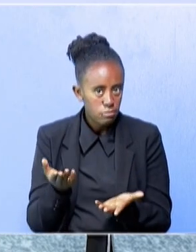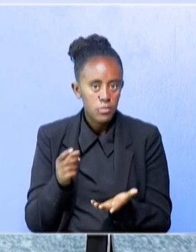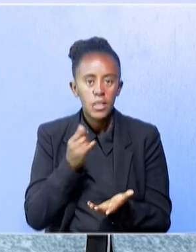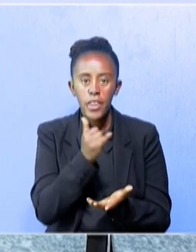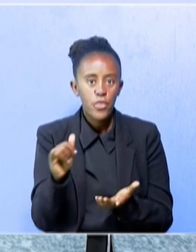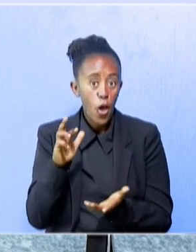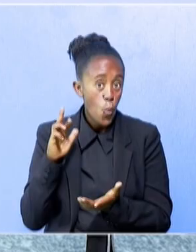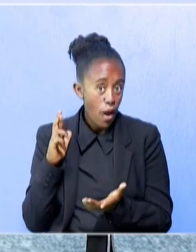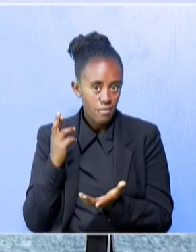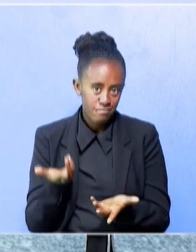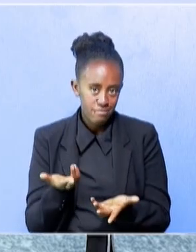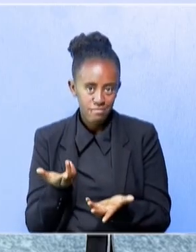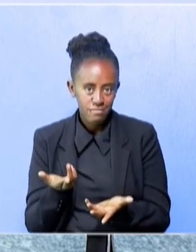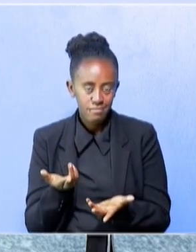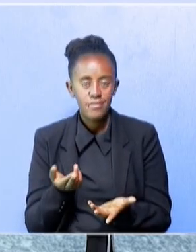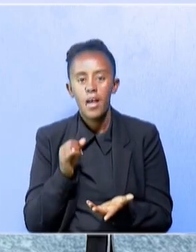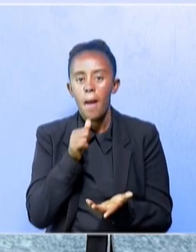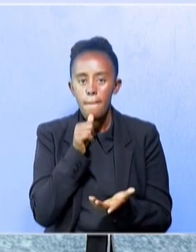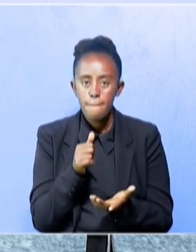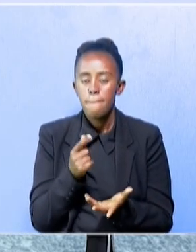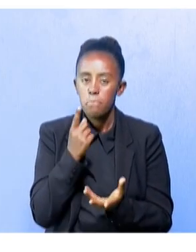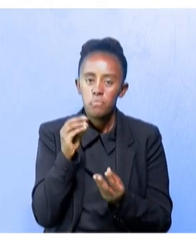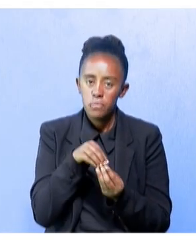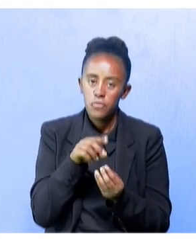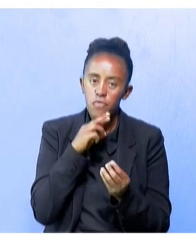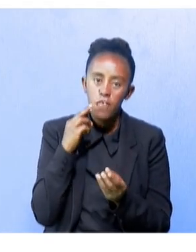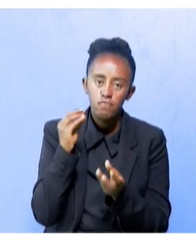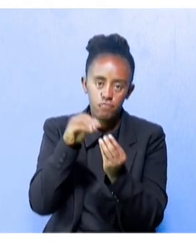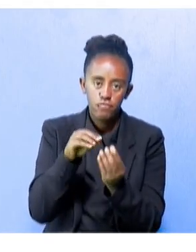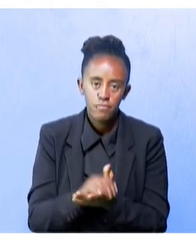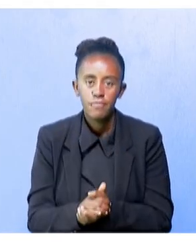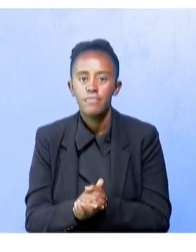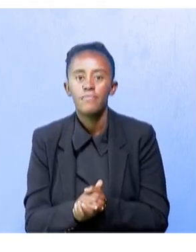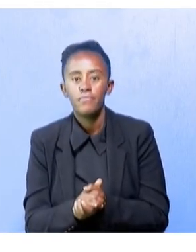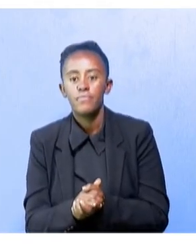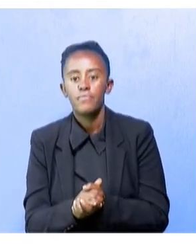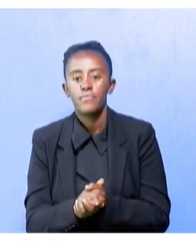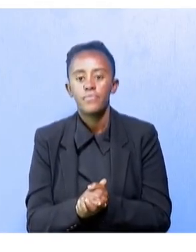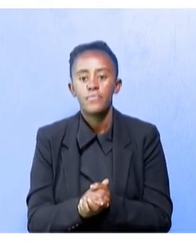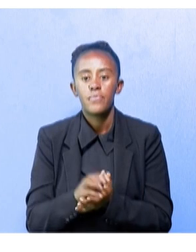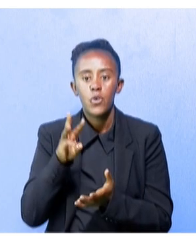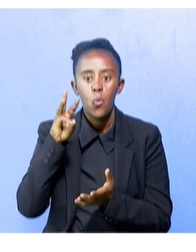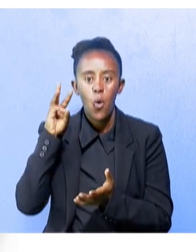were. Therefore, I'm going to add one more verb, that is was,